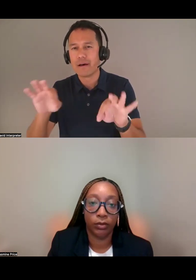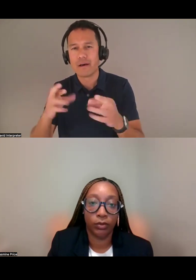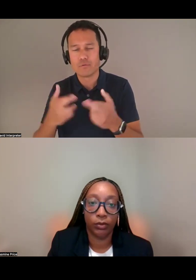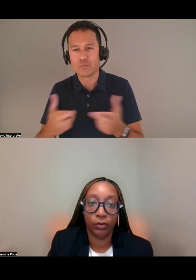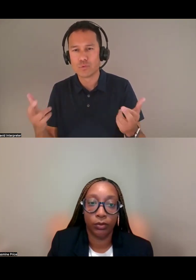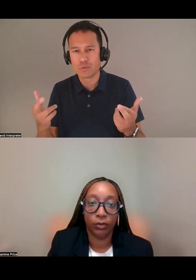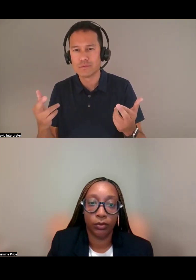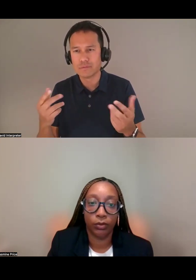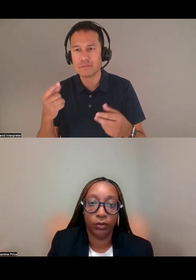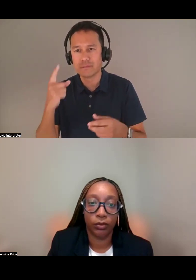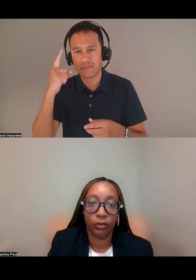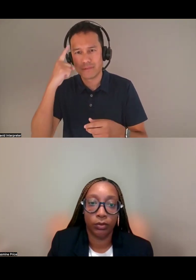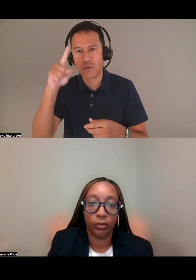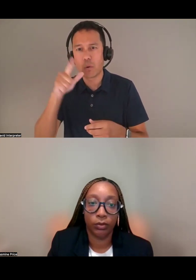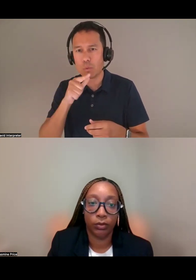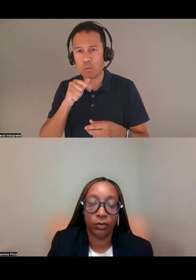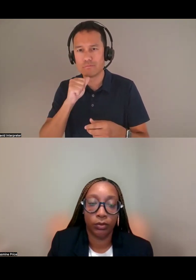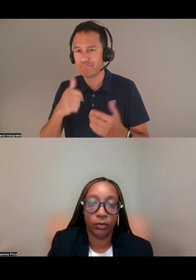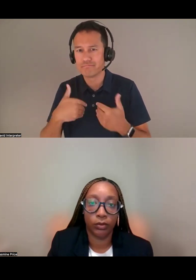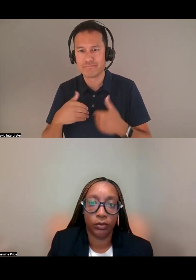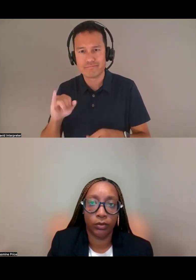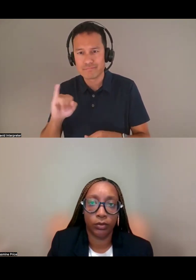for those that are uninsured.